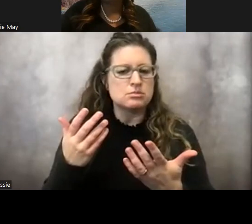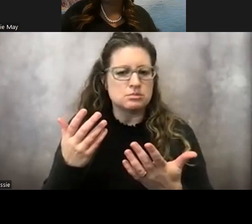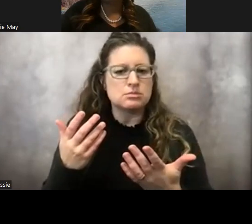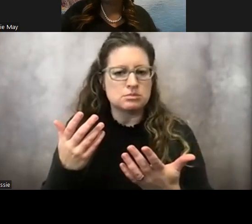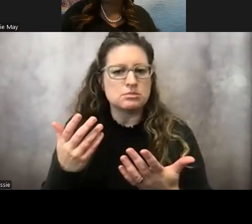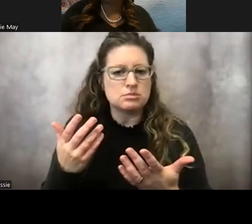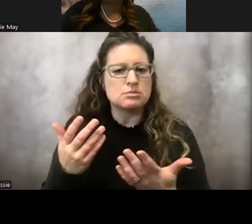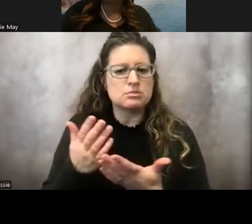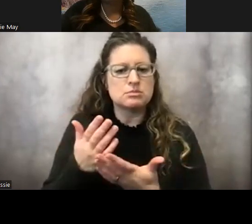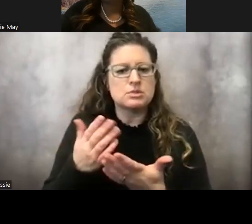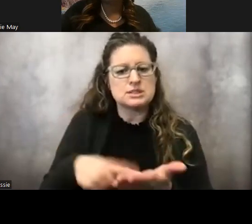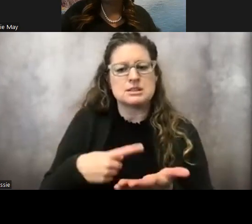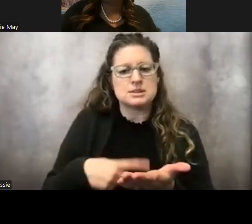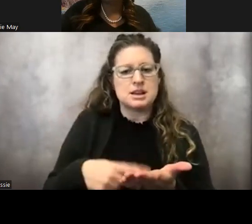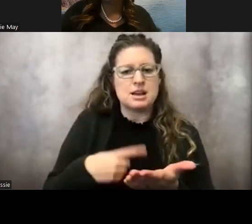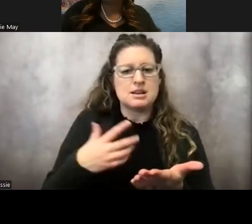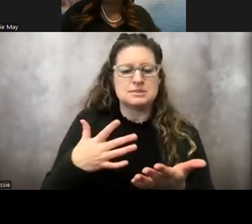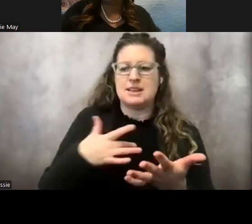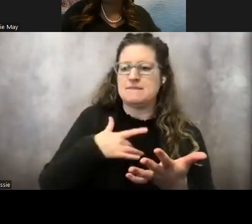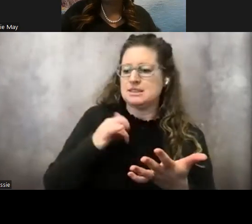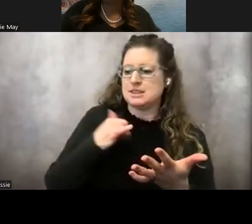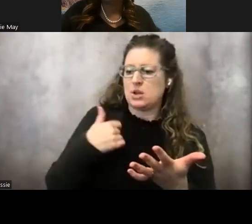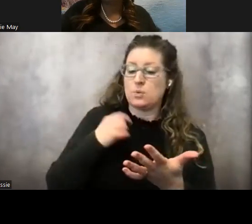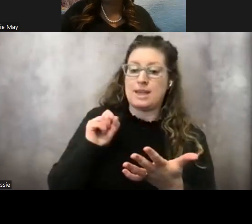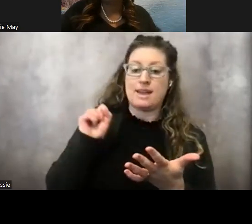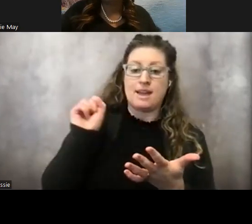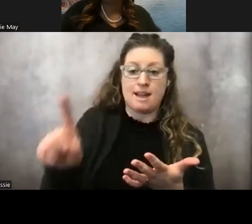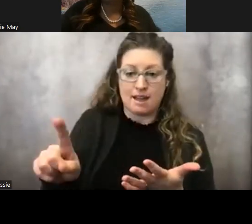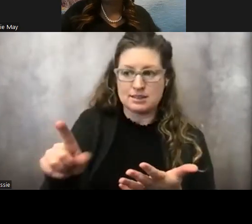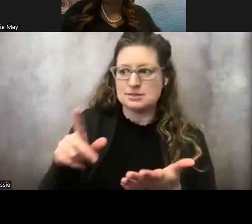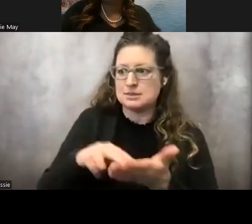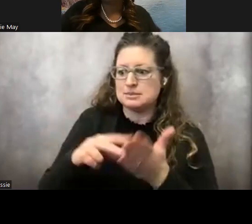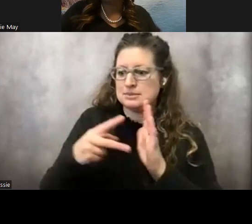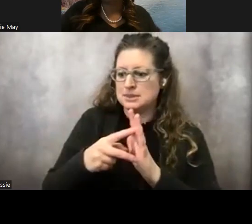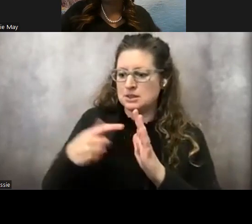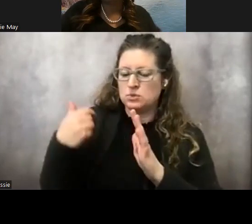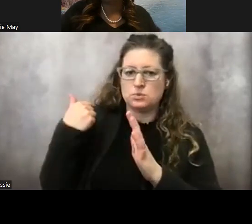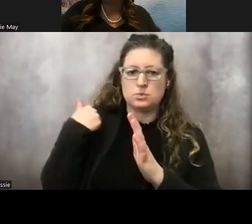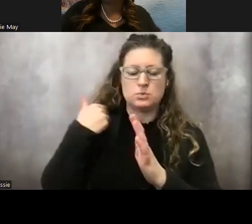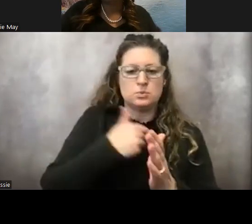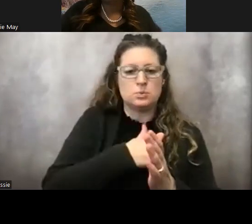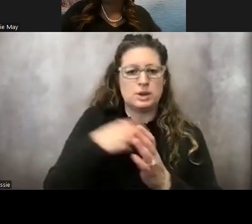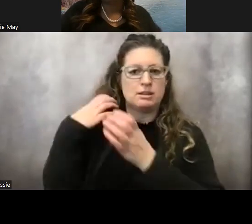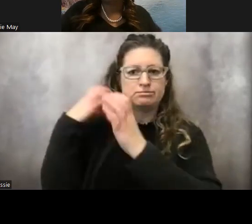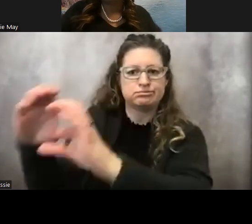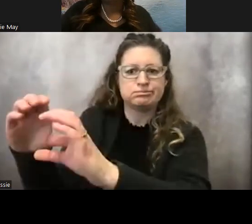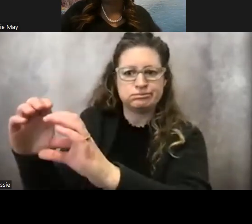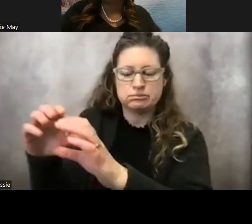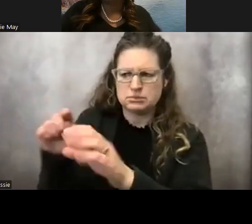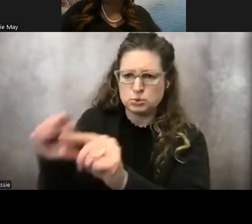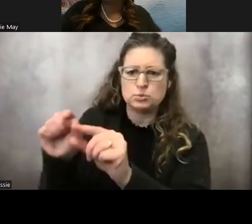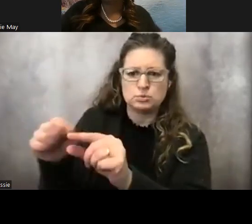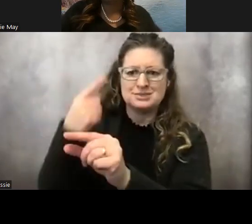that feels as if we are putting the expectation on them to change,